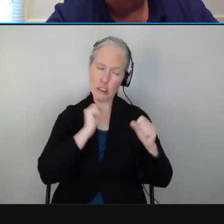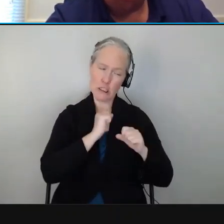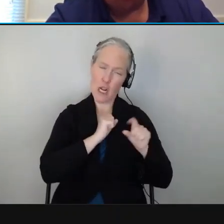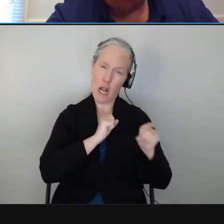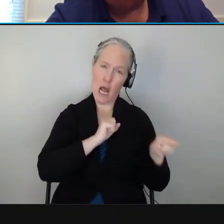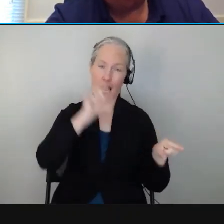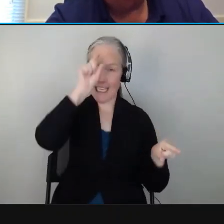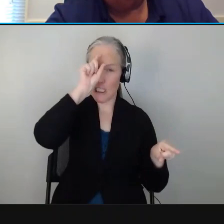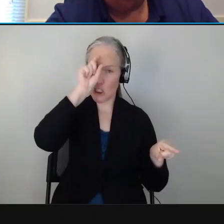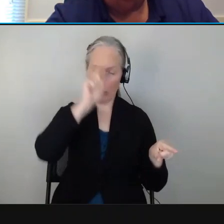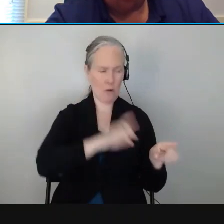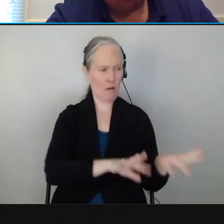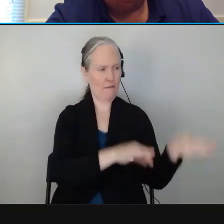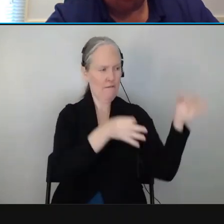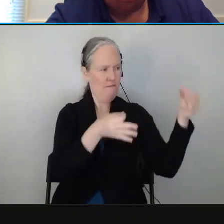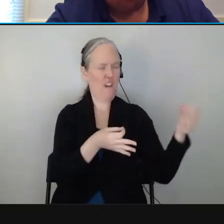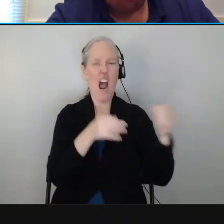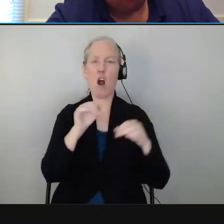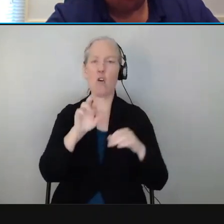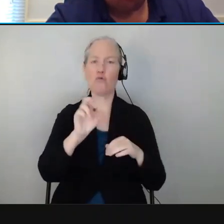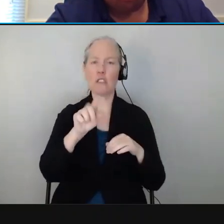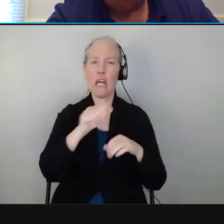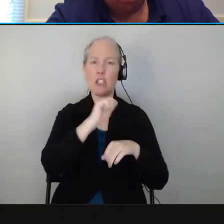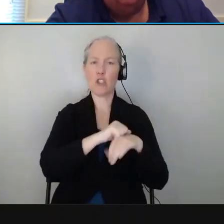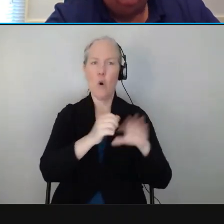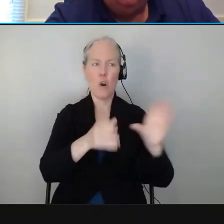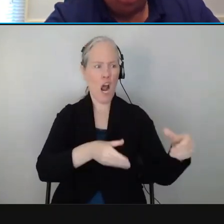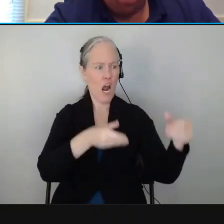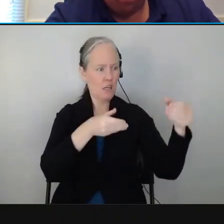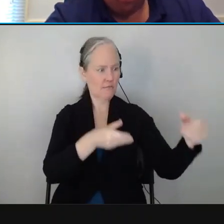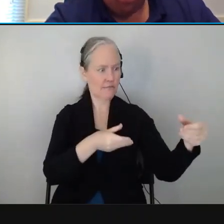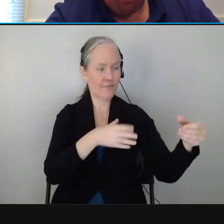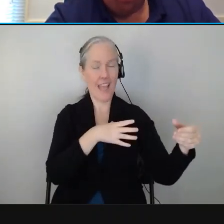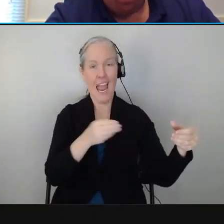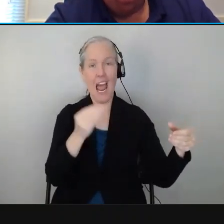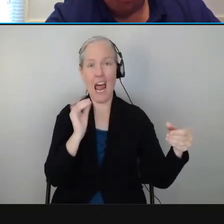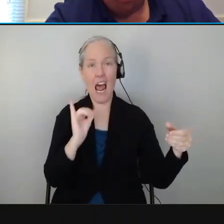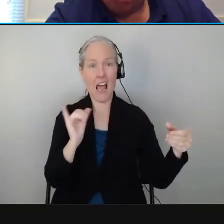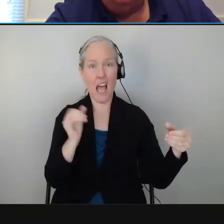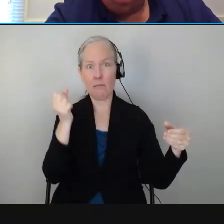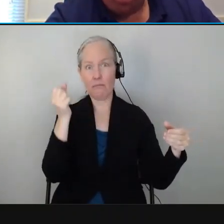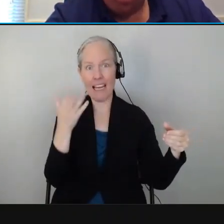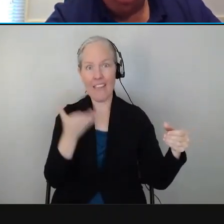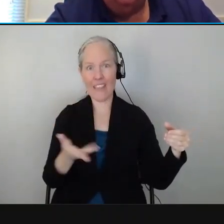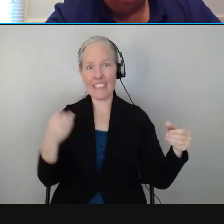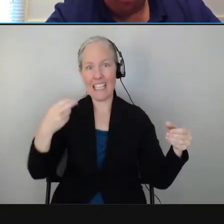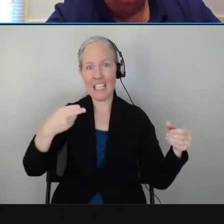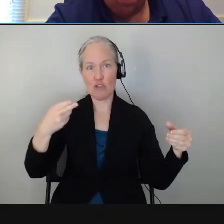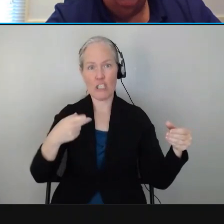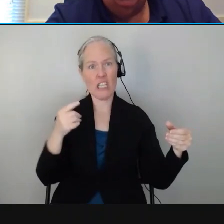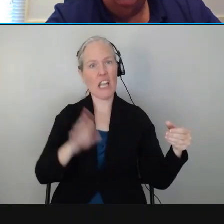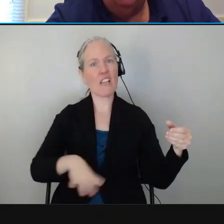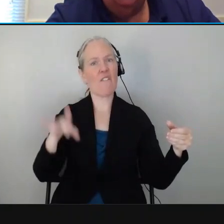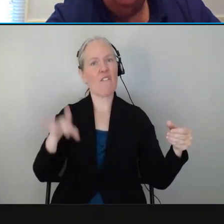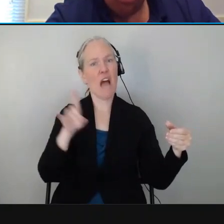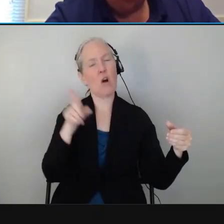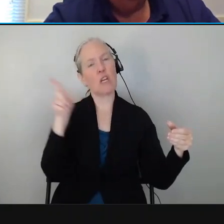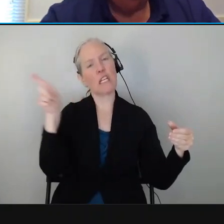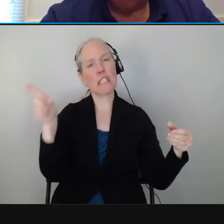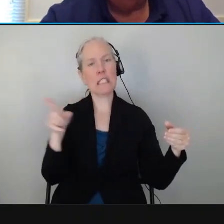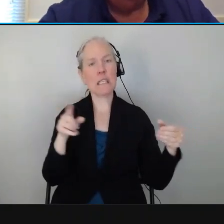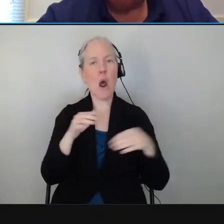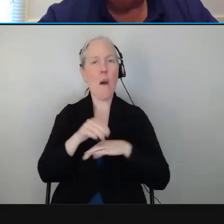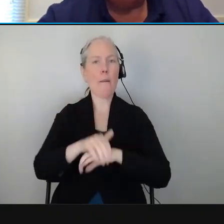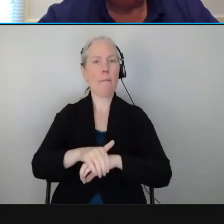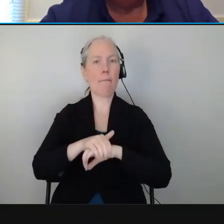And like most of the rest of the history of the world, it's ended up in the British Museum. But Excuse me, Dr. Williams, we're not seeing your yes. slides at this time?